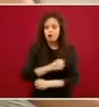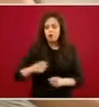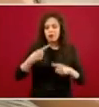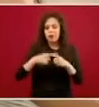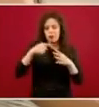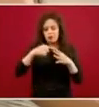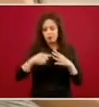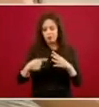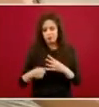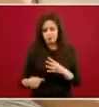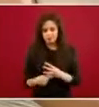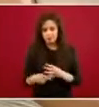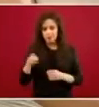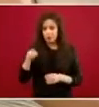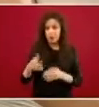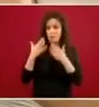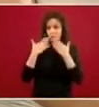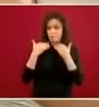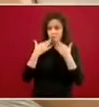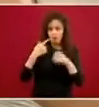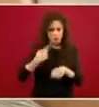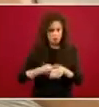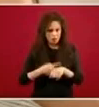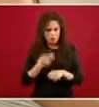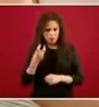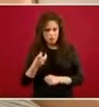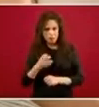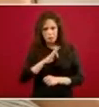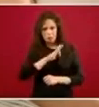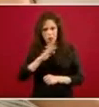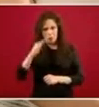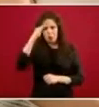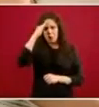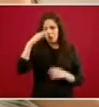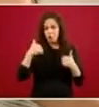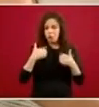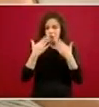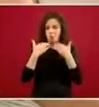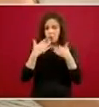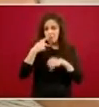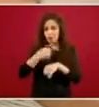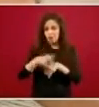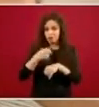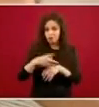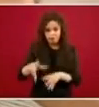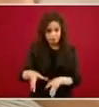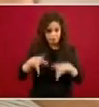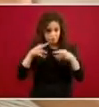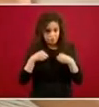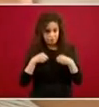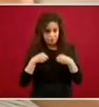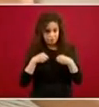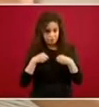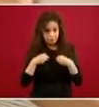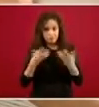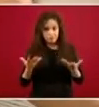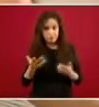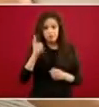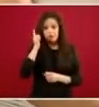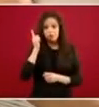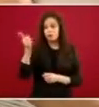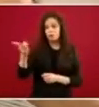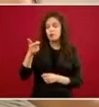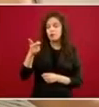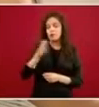diseases? Because the way you've been presenting the information, maybe people who are young